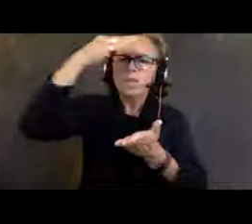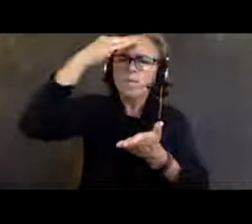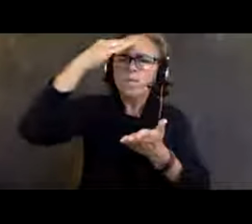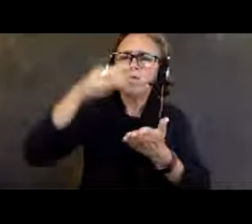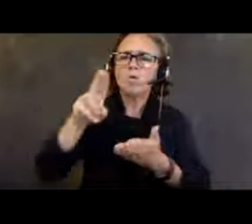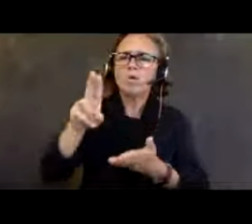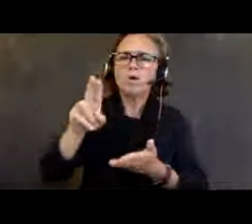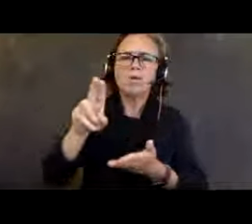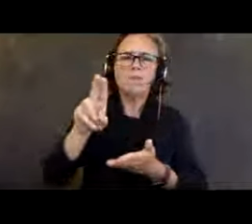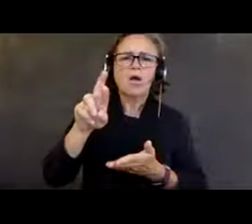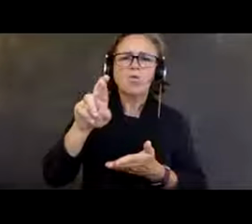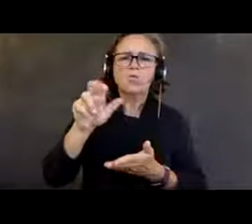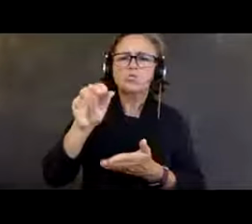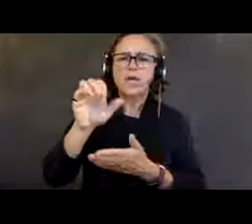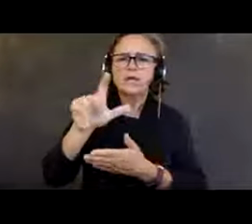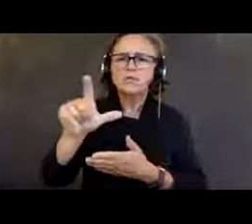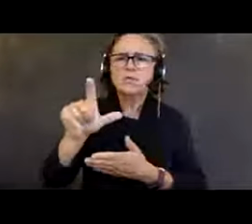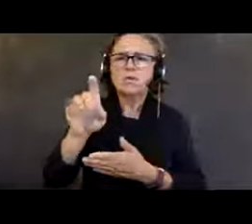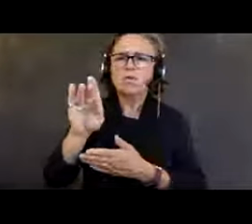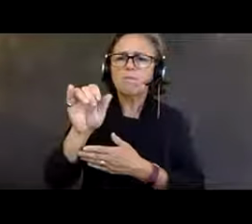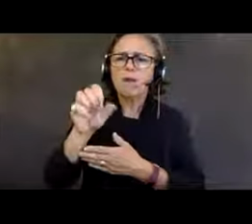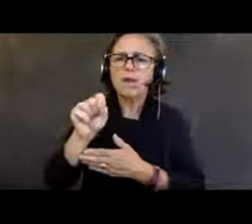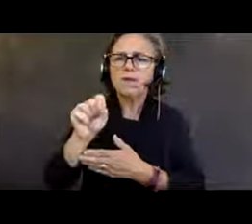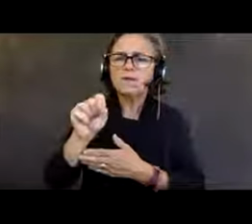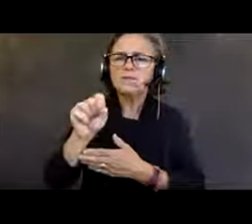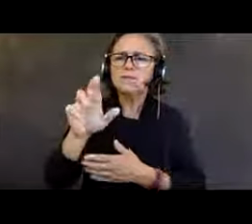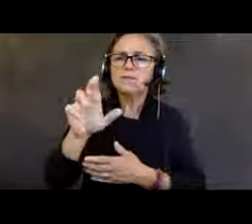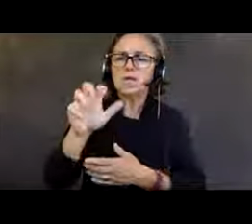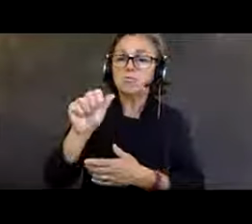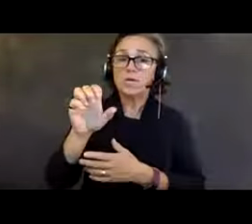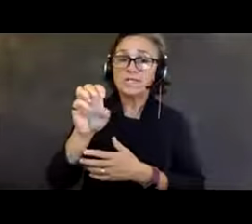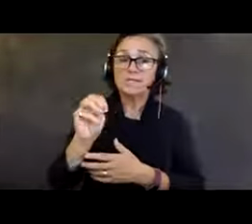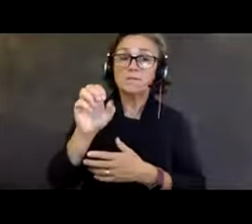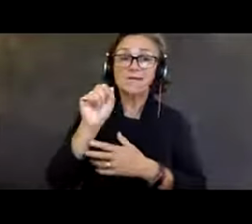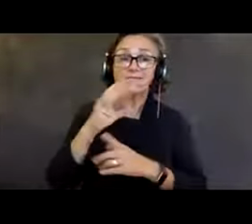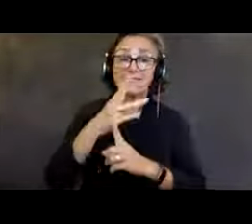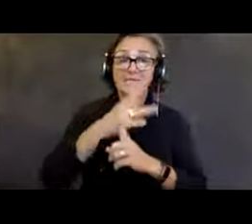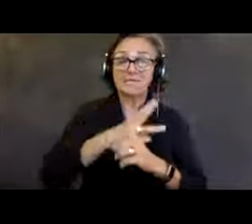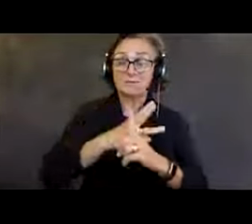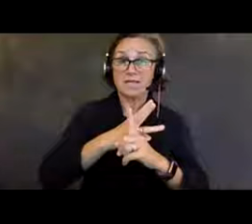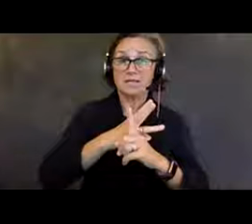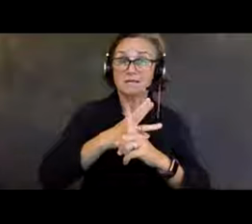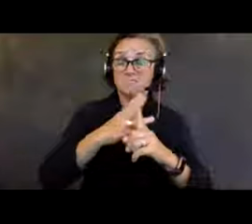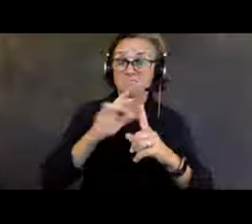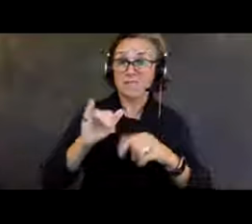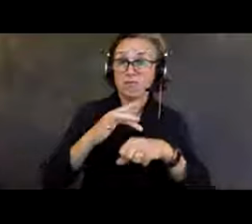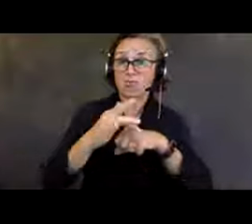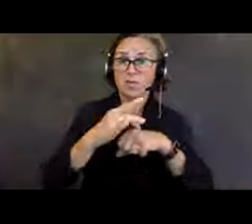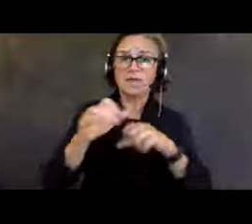as early as 6 months of age, babies can notice race-based differences. They don't